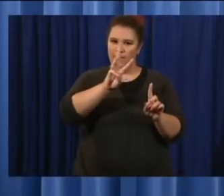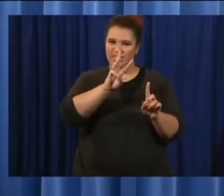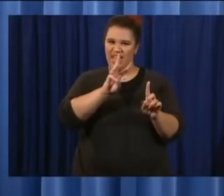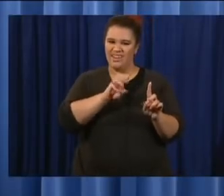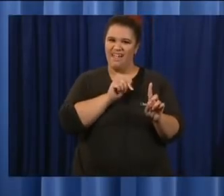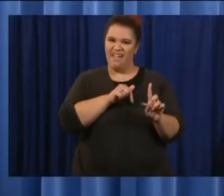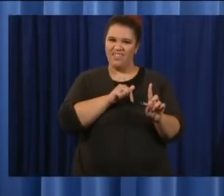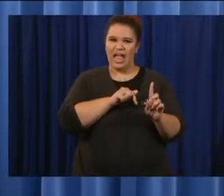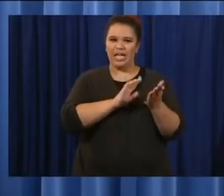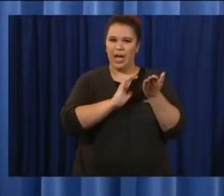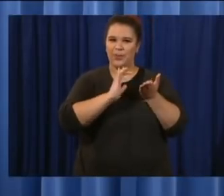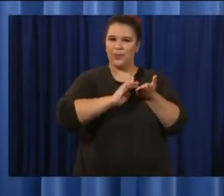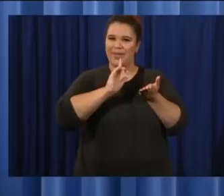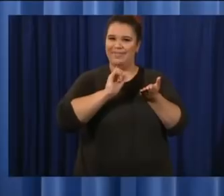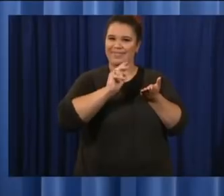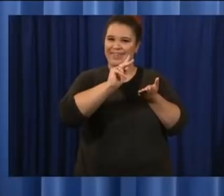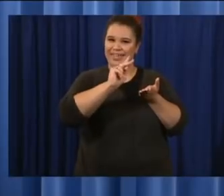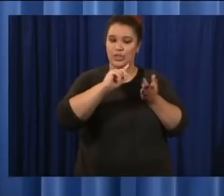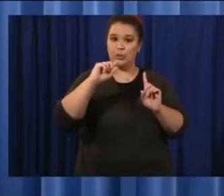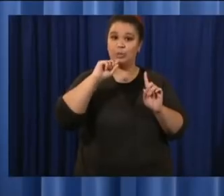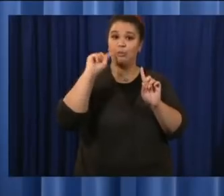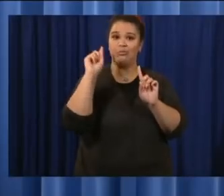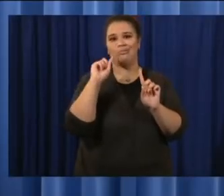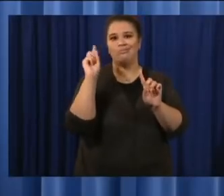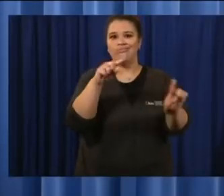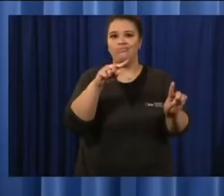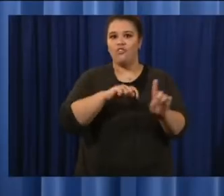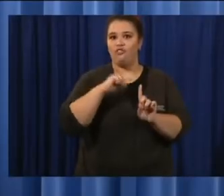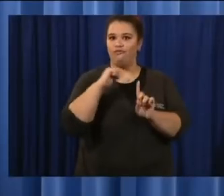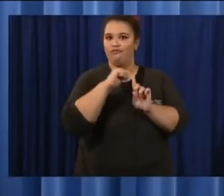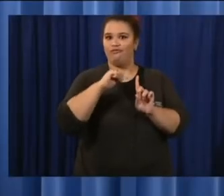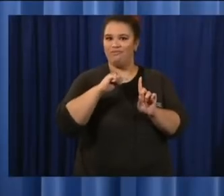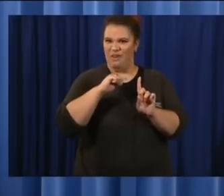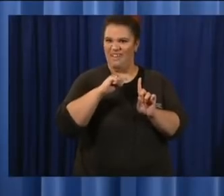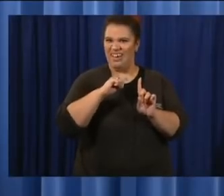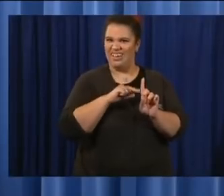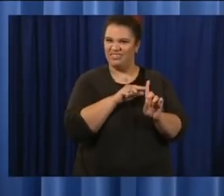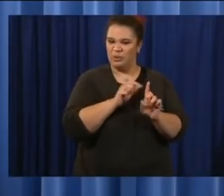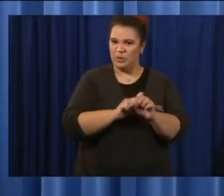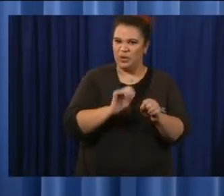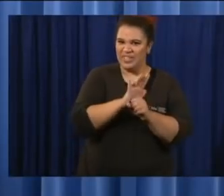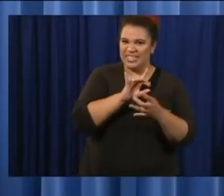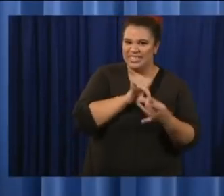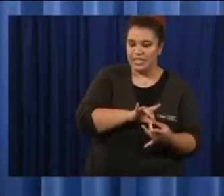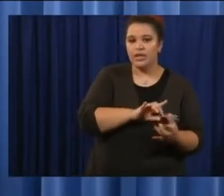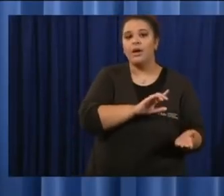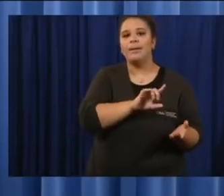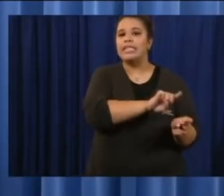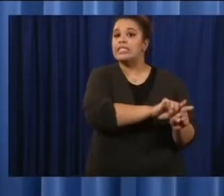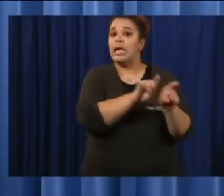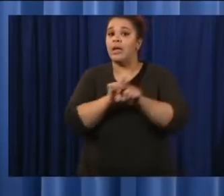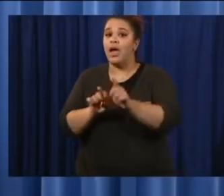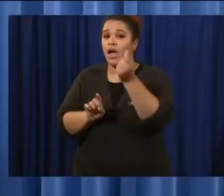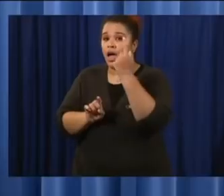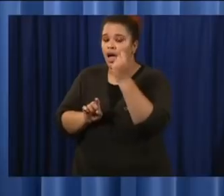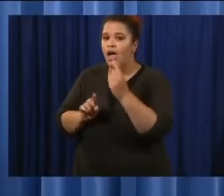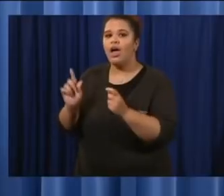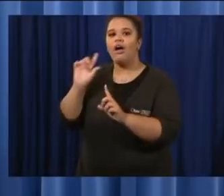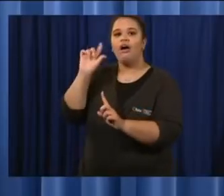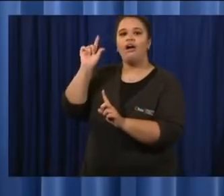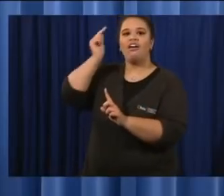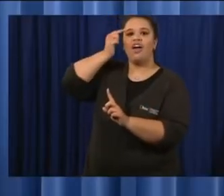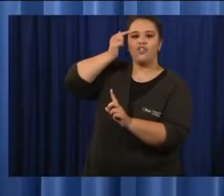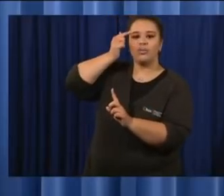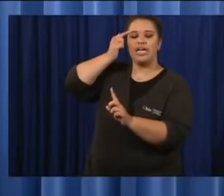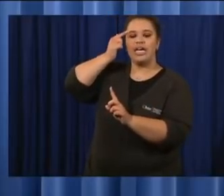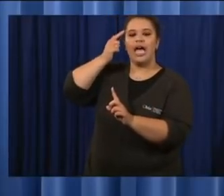At the same time, the federal government is looking at a back-to-work bonus to try and financially compel people to come